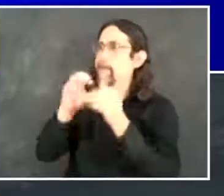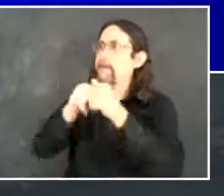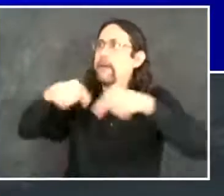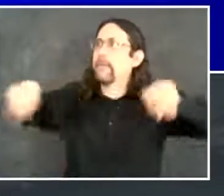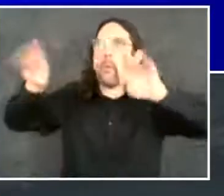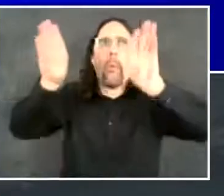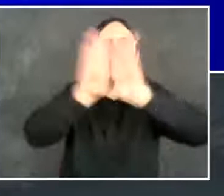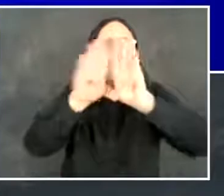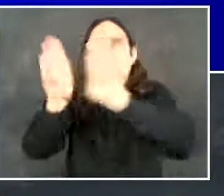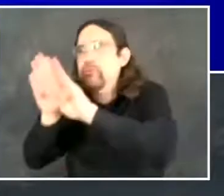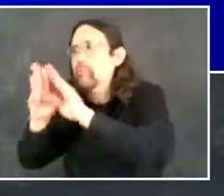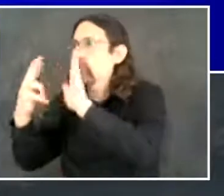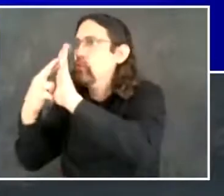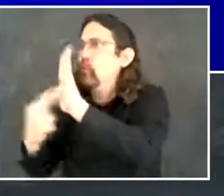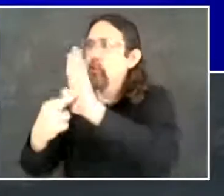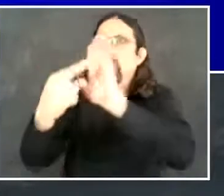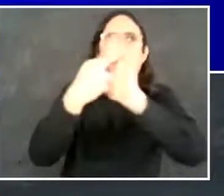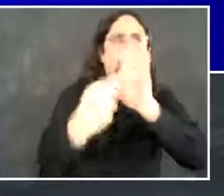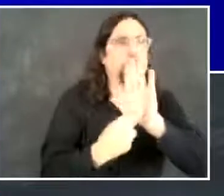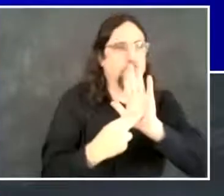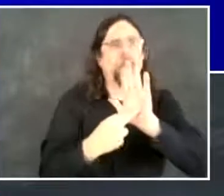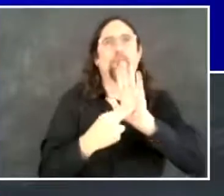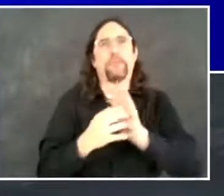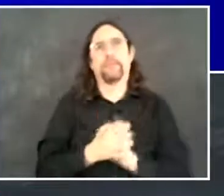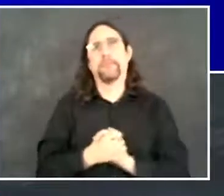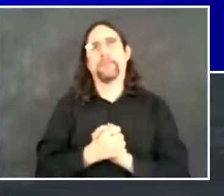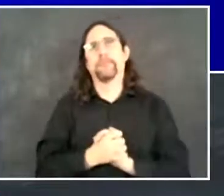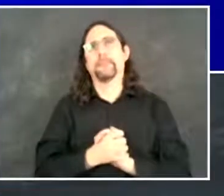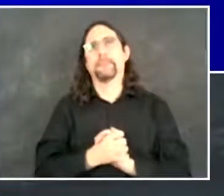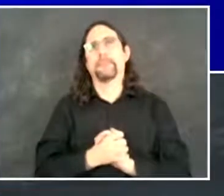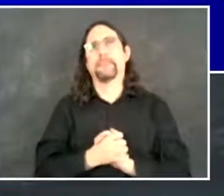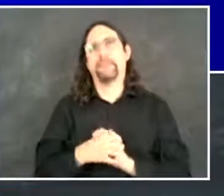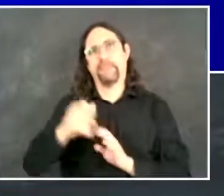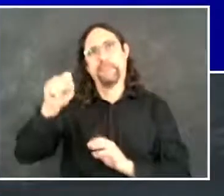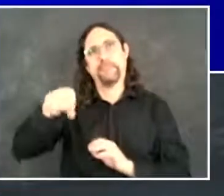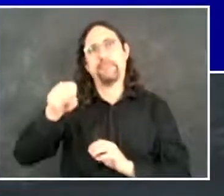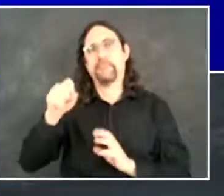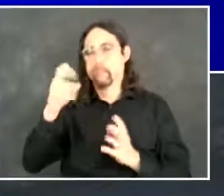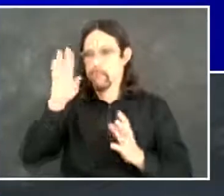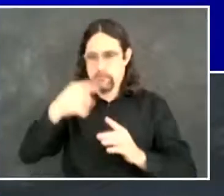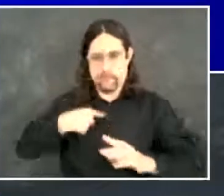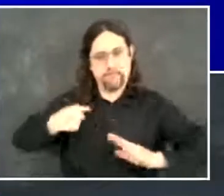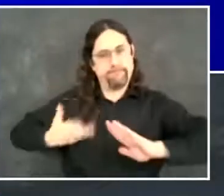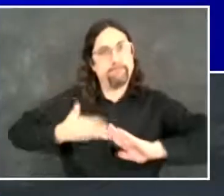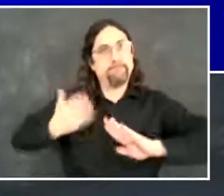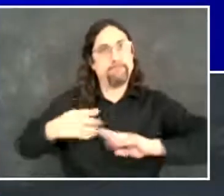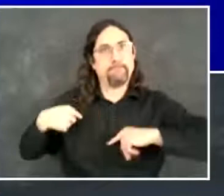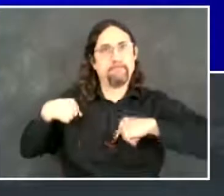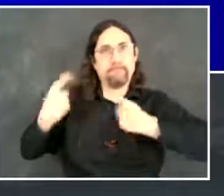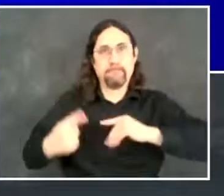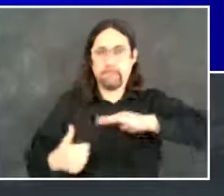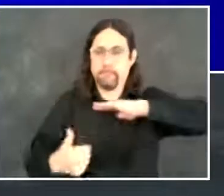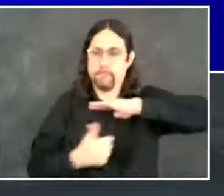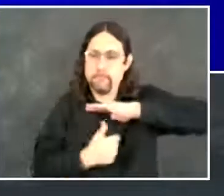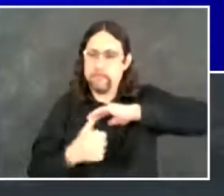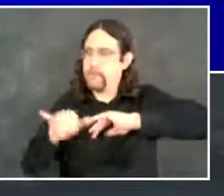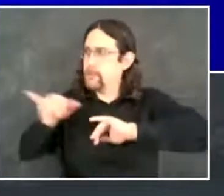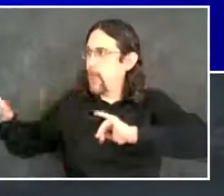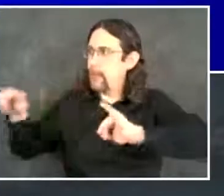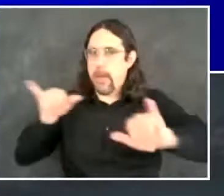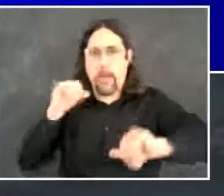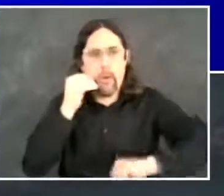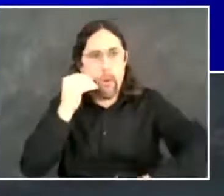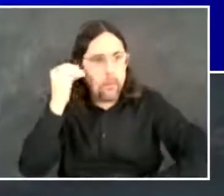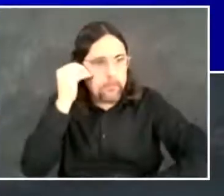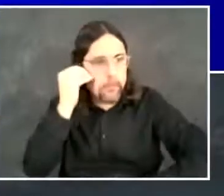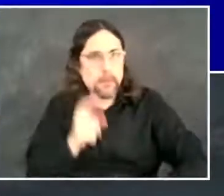Social distancing, when it's honored, it has an amazing impact. Shelter in place, staying at home, has an amazing impact. If it